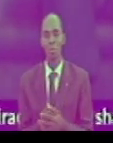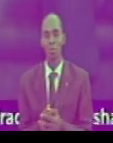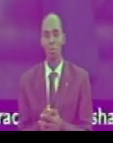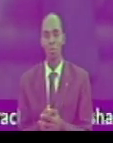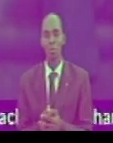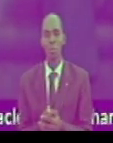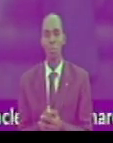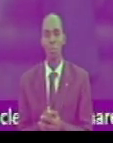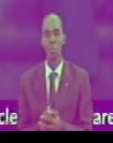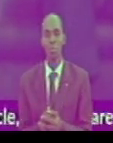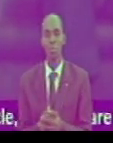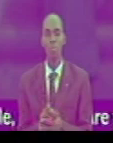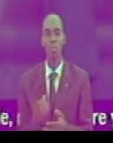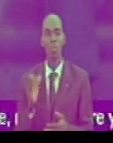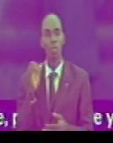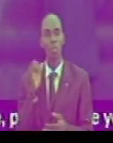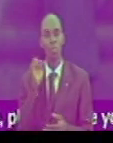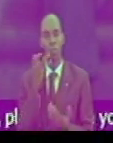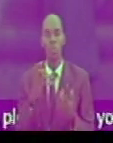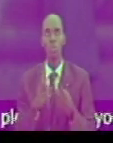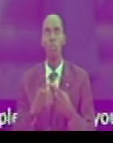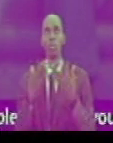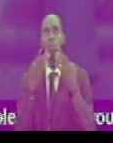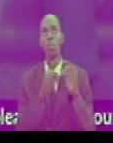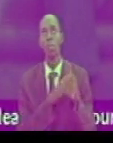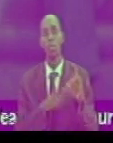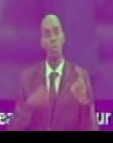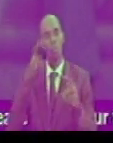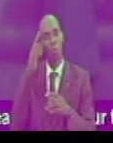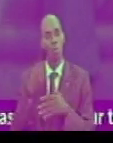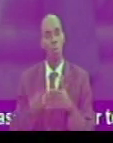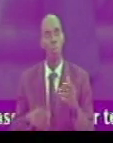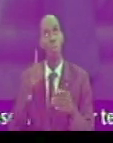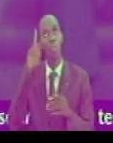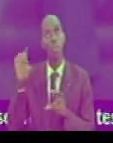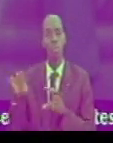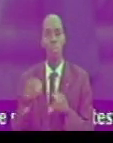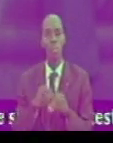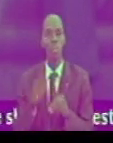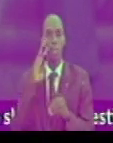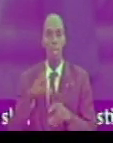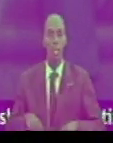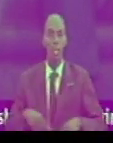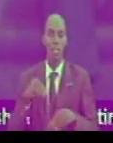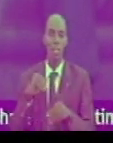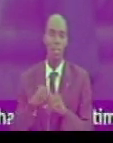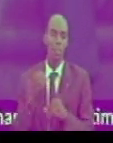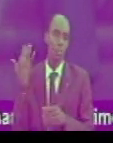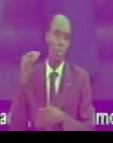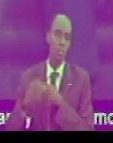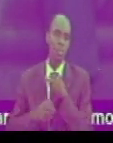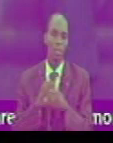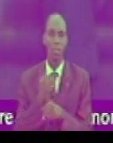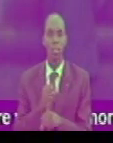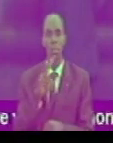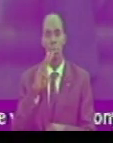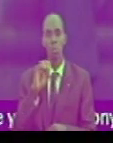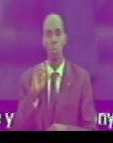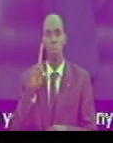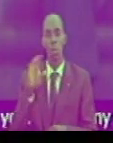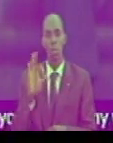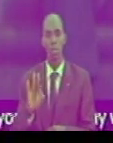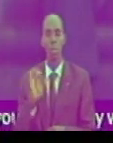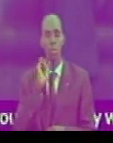then, 2019. I was my second year reading for my exams, and as at 1